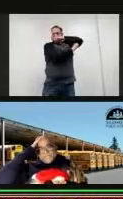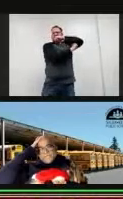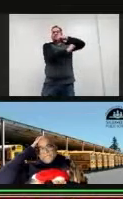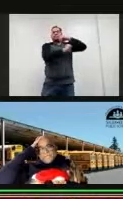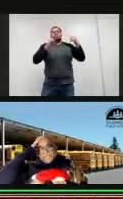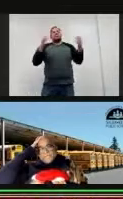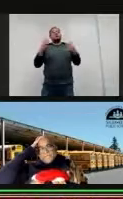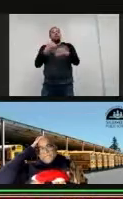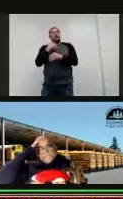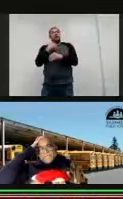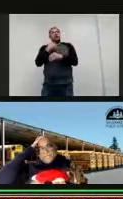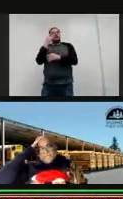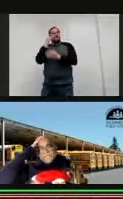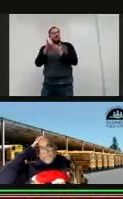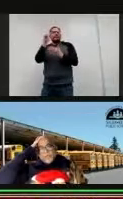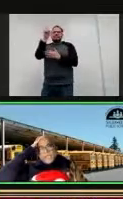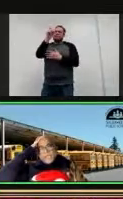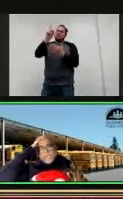I think it needs to be program.